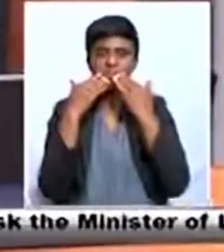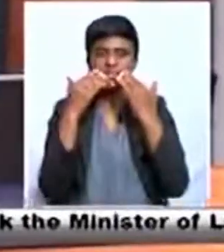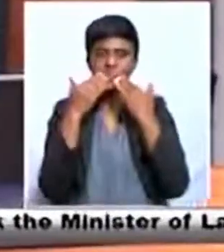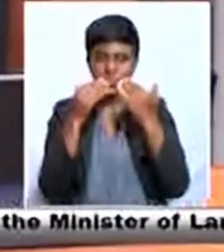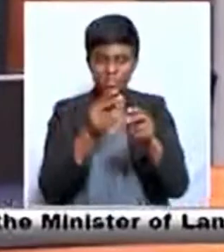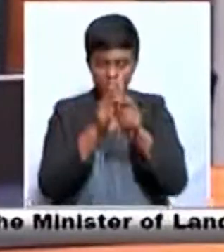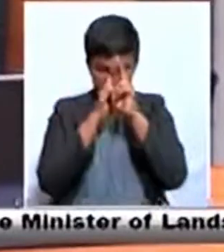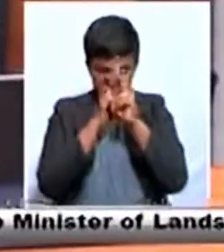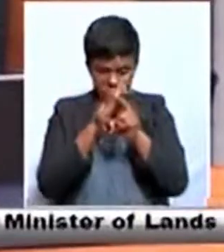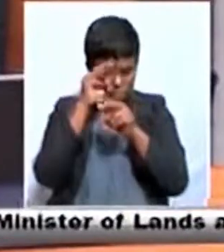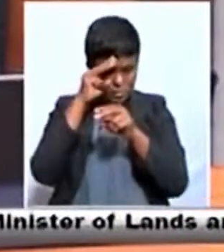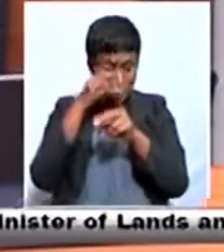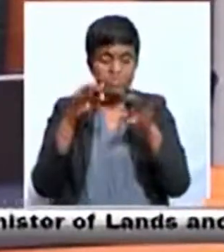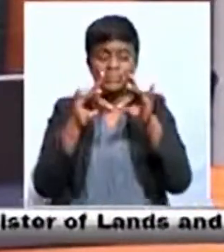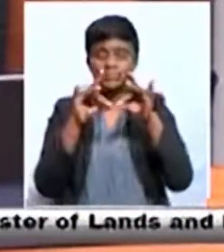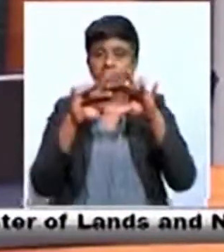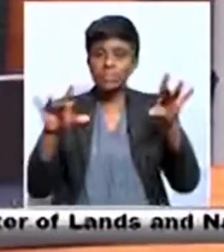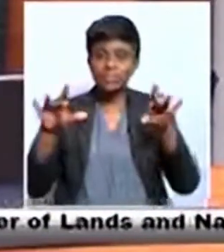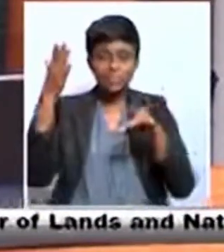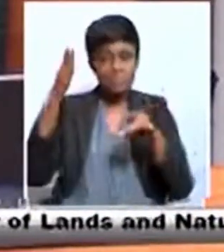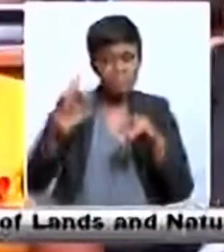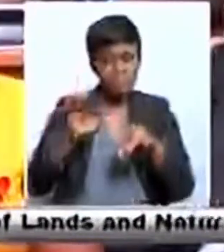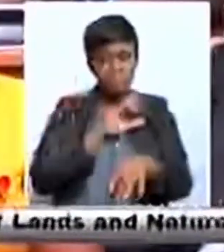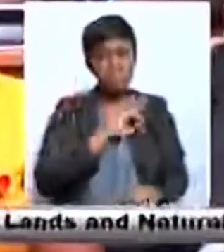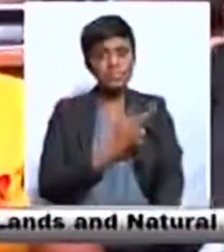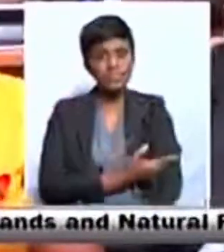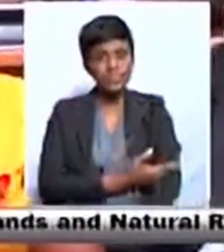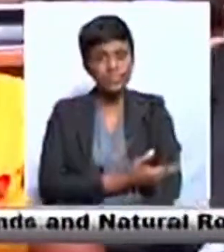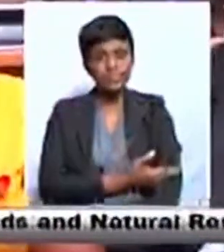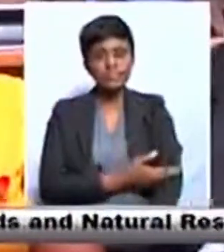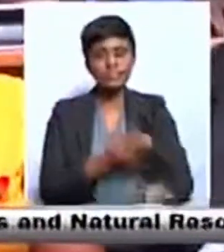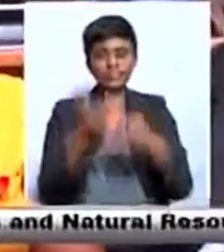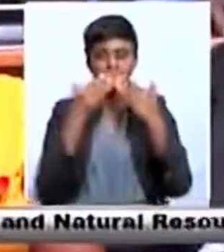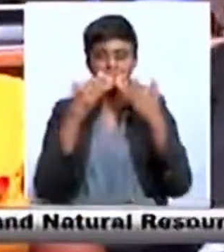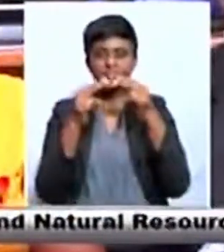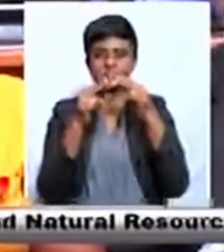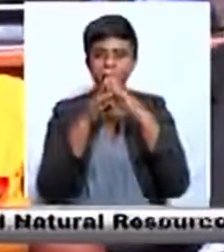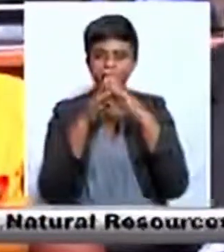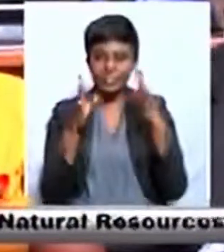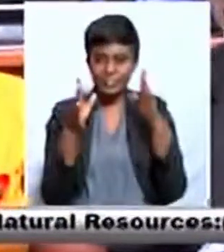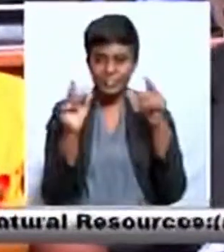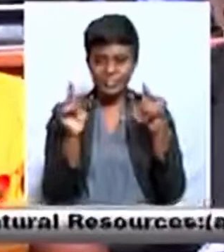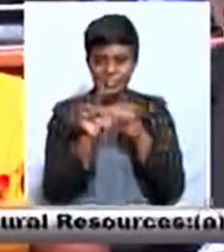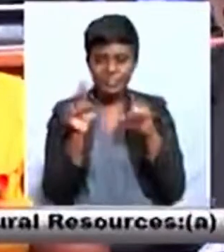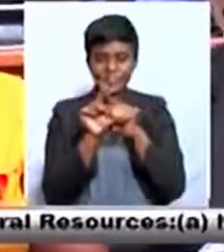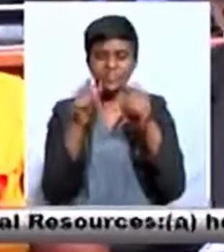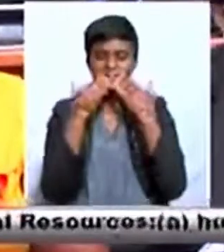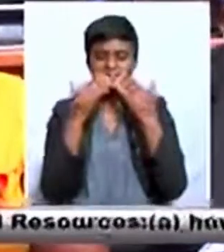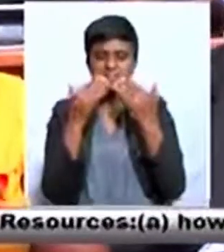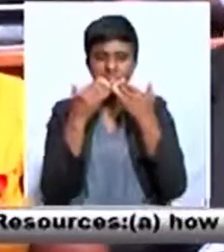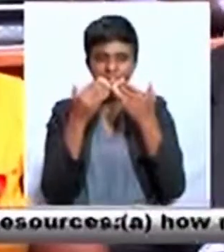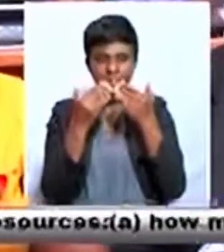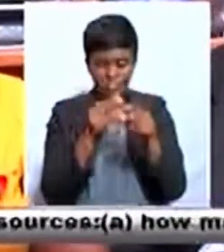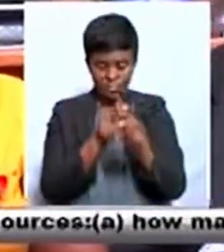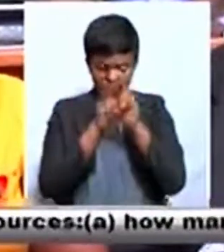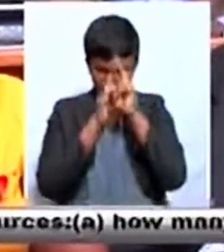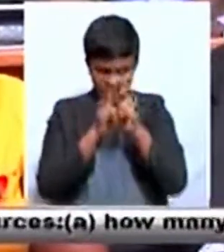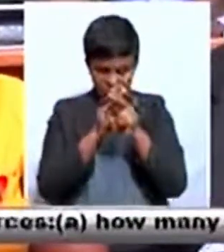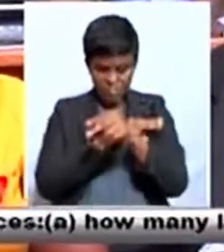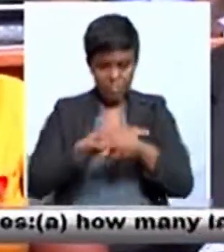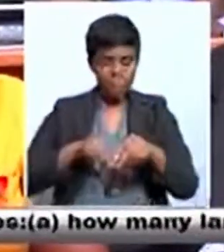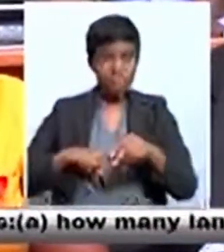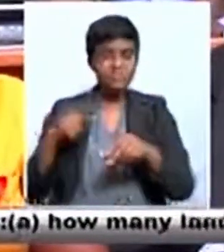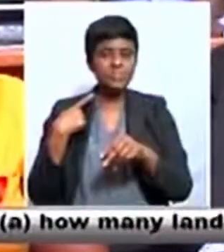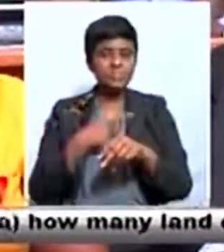Honorable Minister of Lands and Natural Resources. Thank you very much, and I thank the Honourable Member of Parliament for